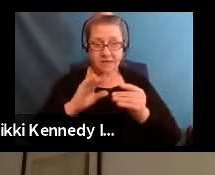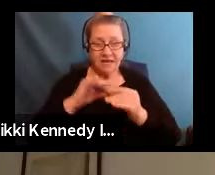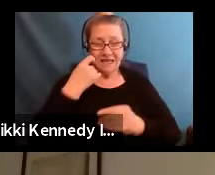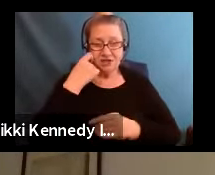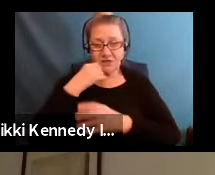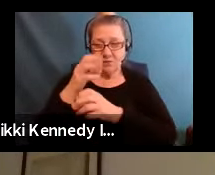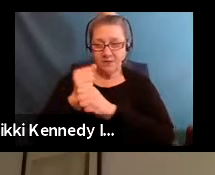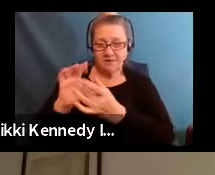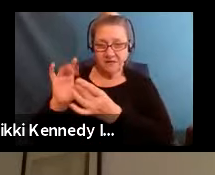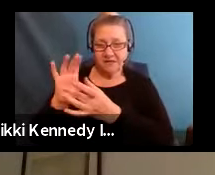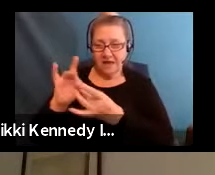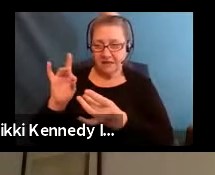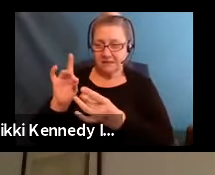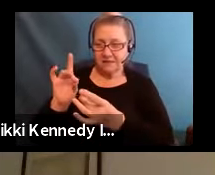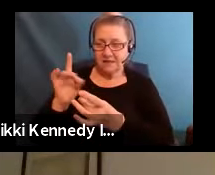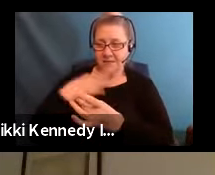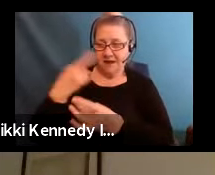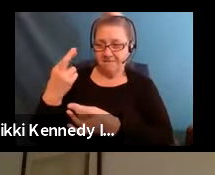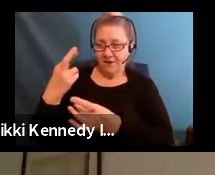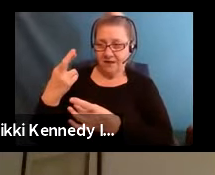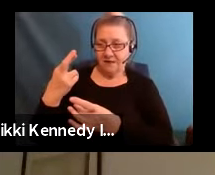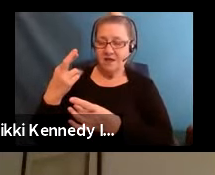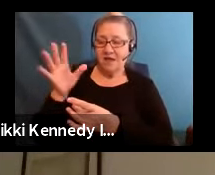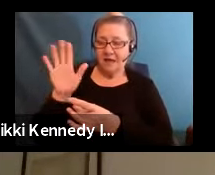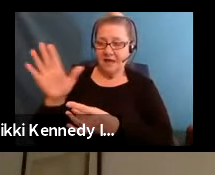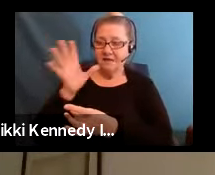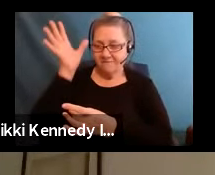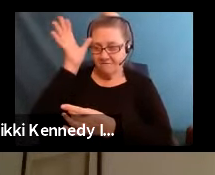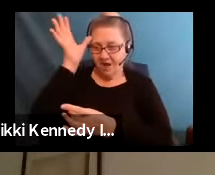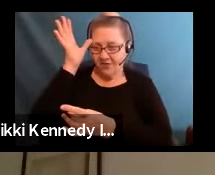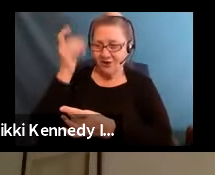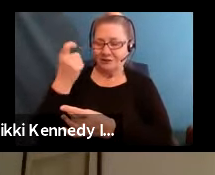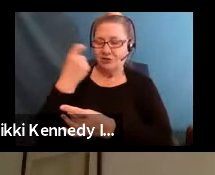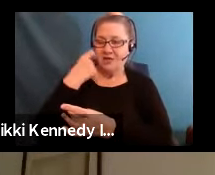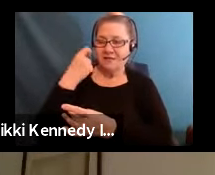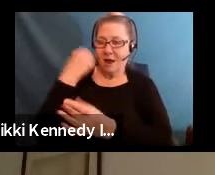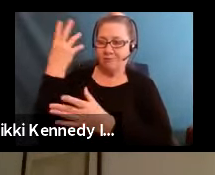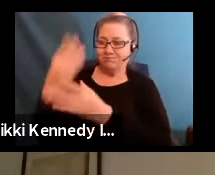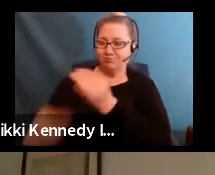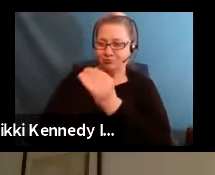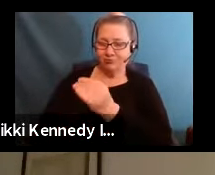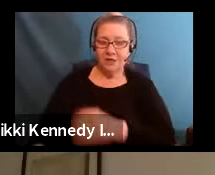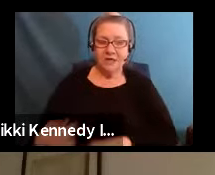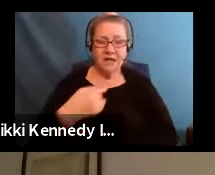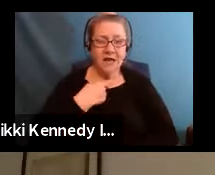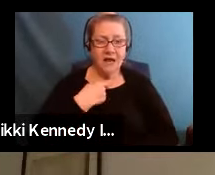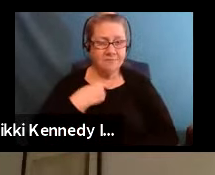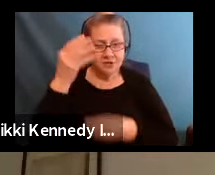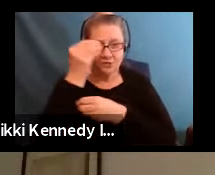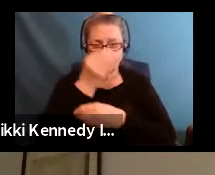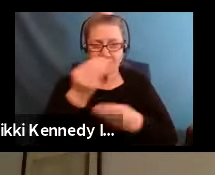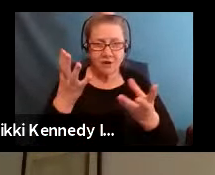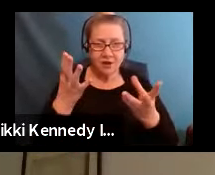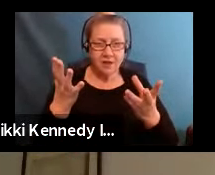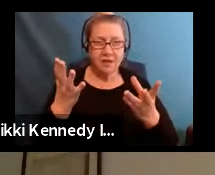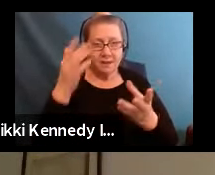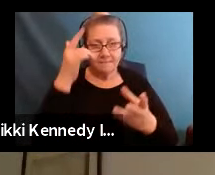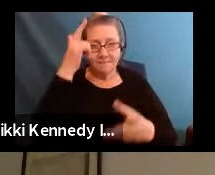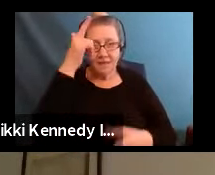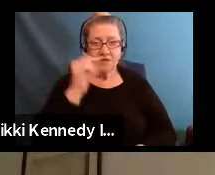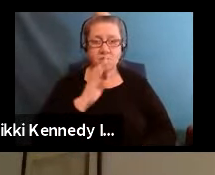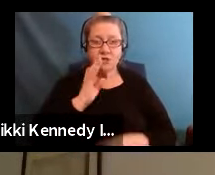of mine who lost his father to COVID. I mean, just now. So I'm just sharing that with you, because we're